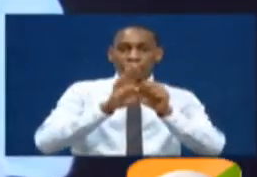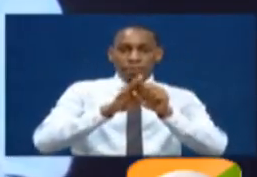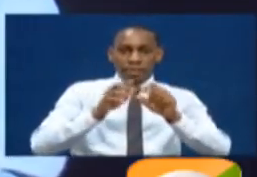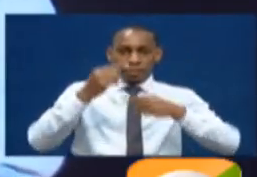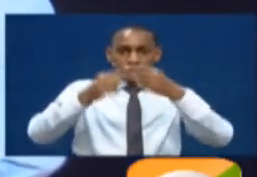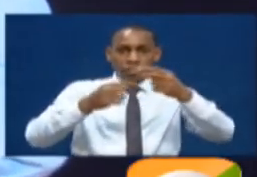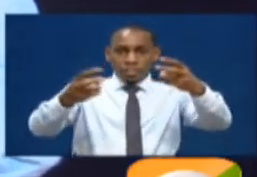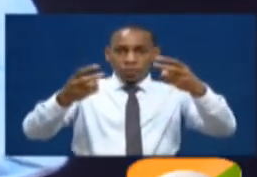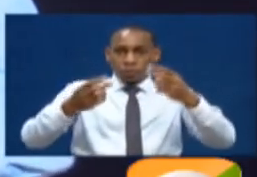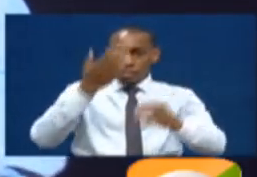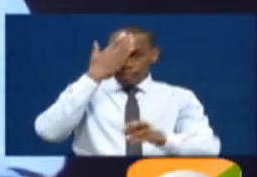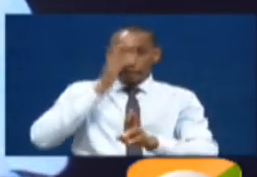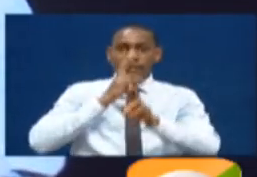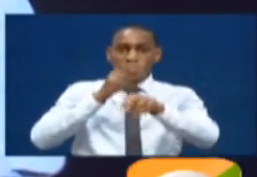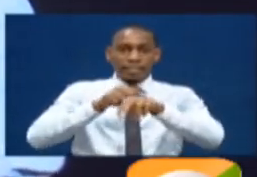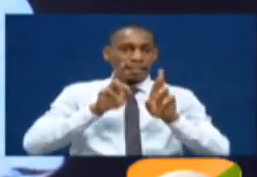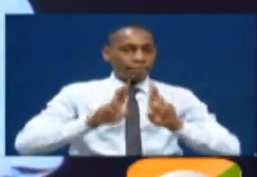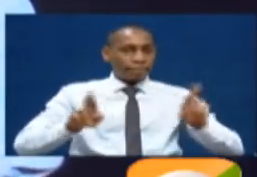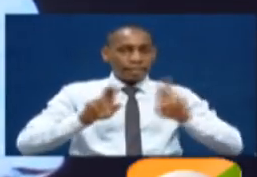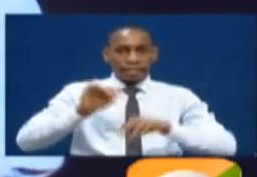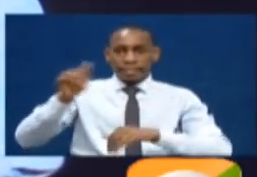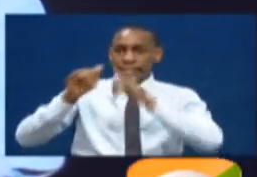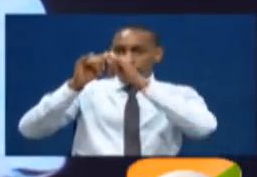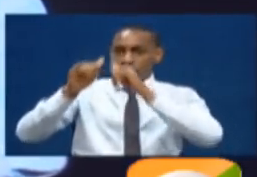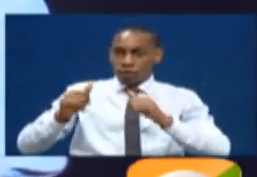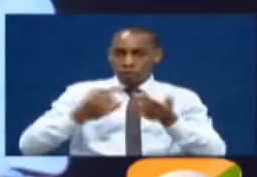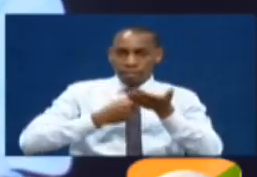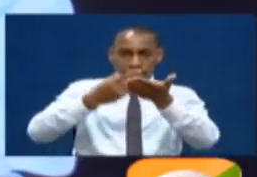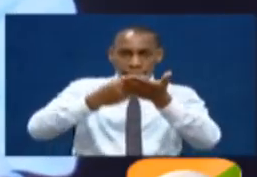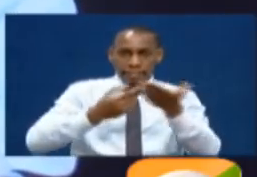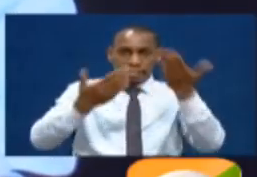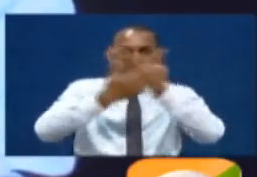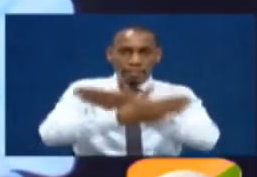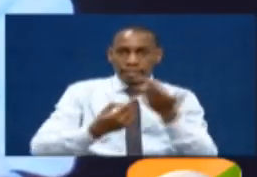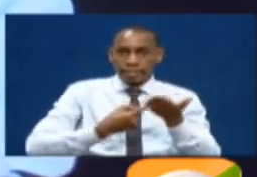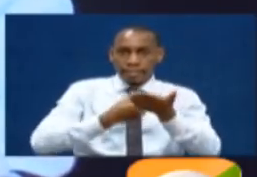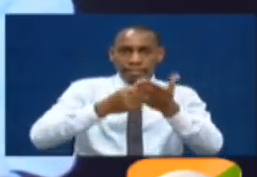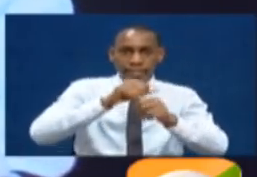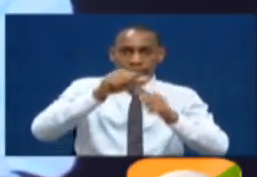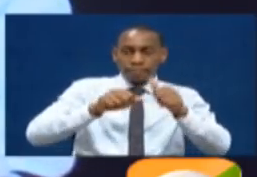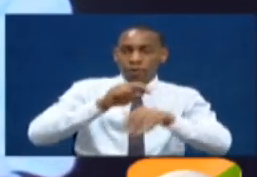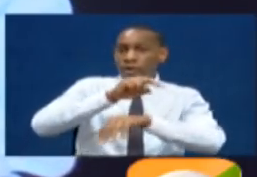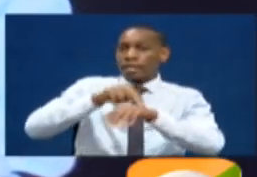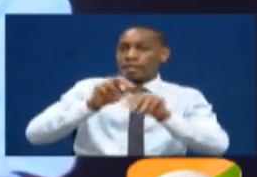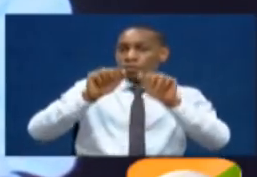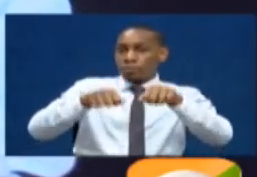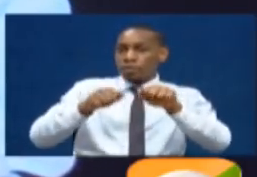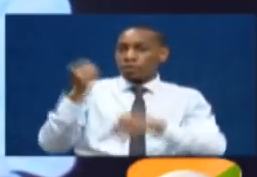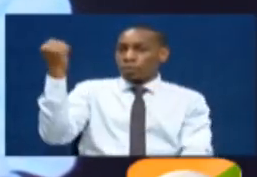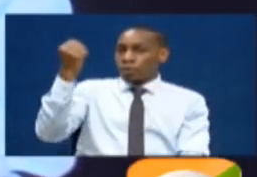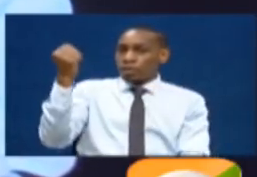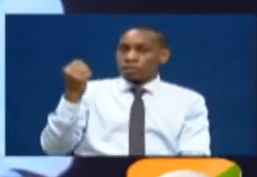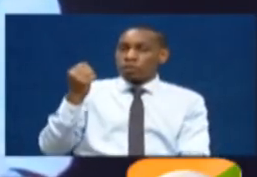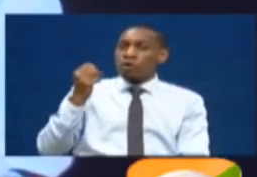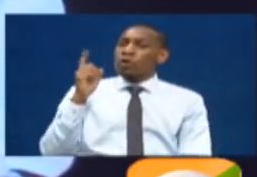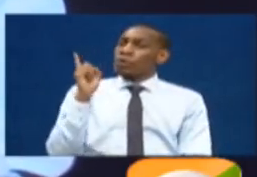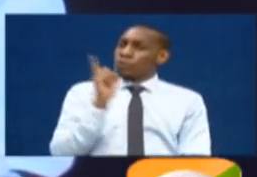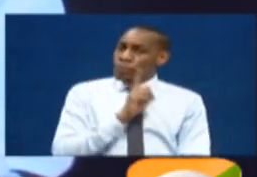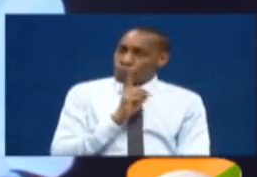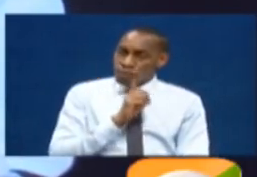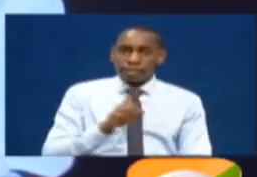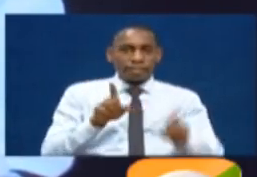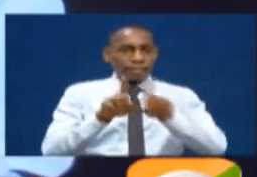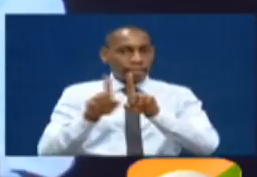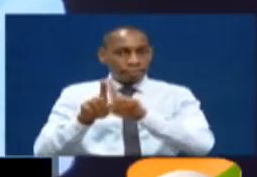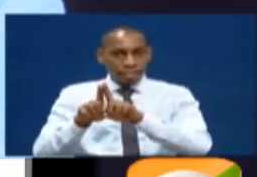Staying with the Monday report, you're just in time for the town hall session. Tonight, we talk about a nation on the brink with rising political temperatures and